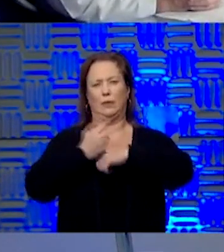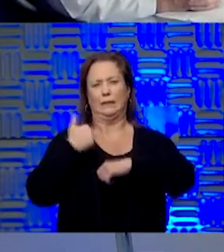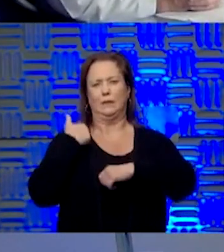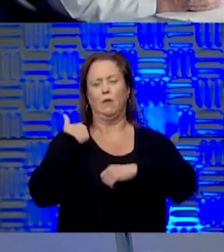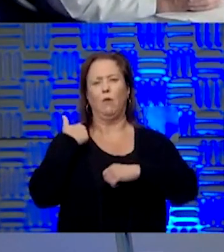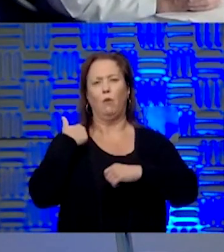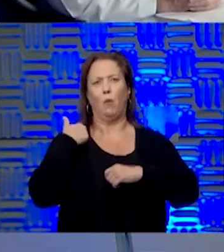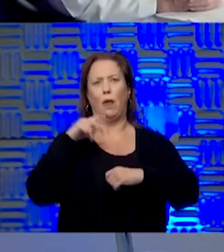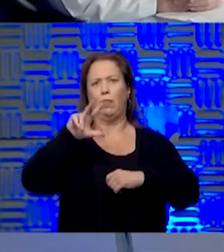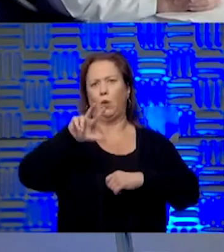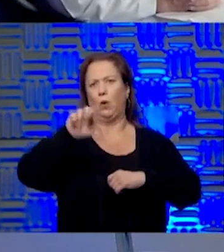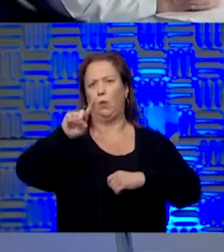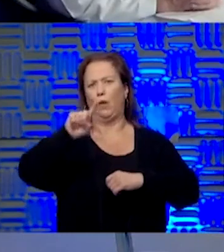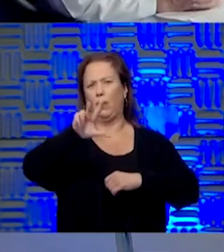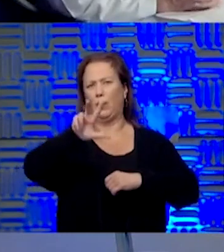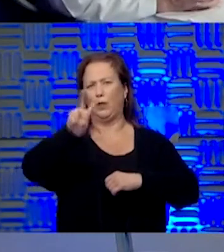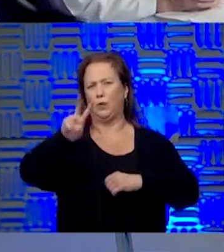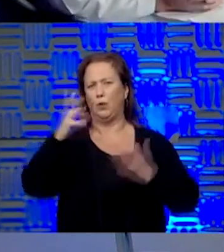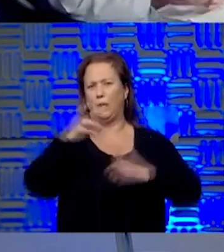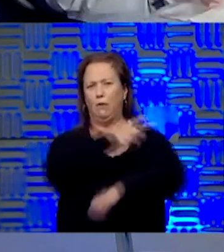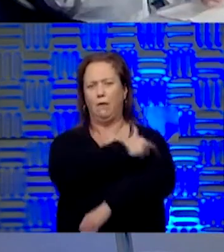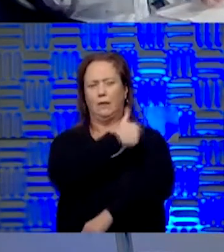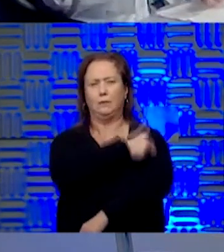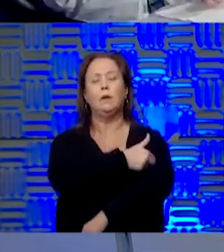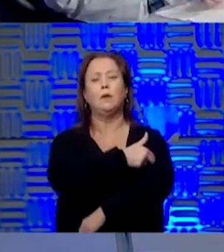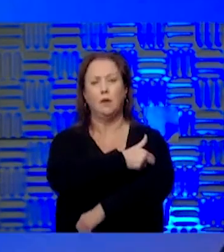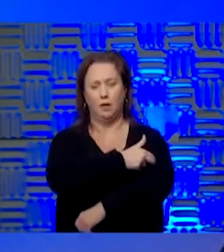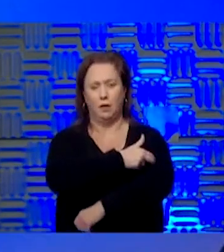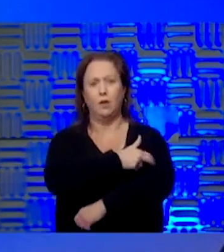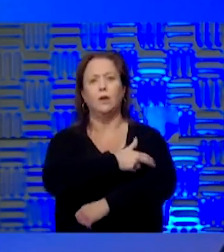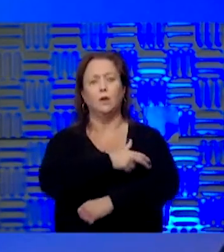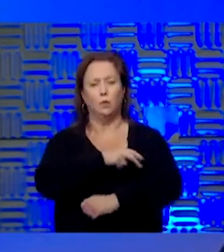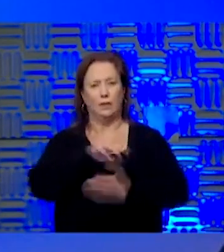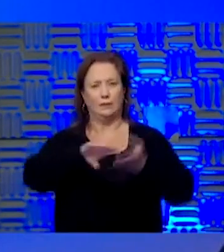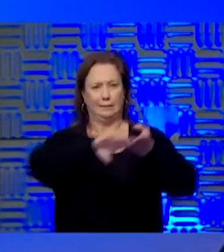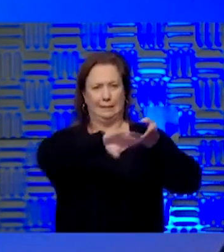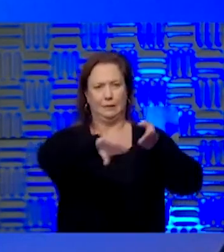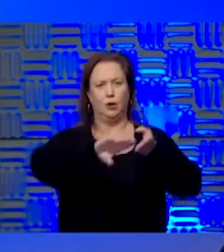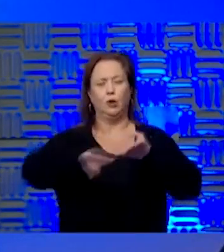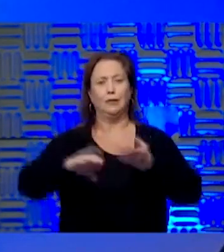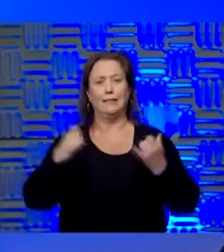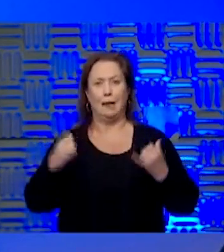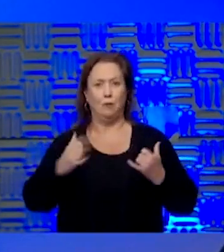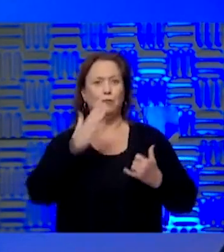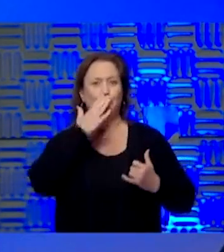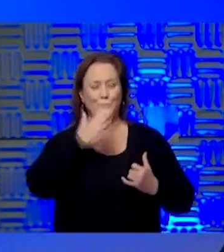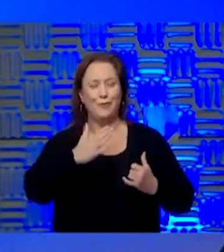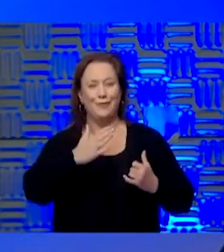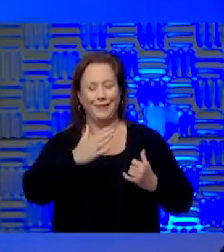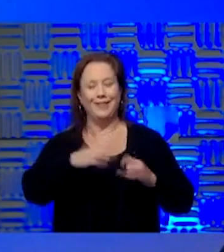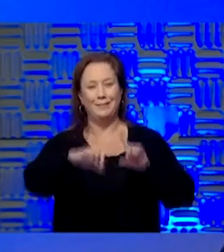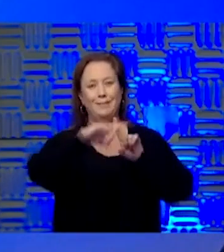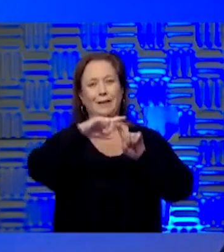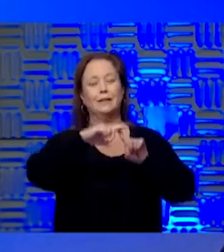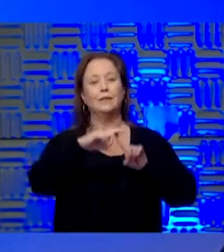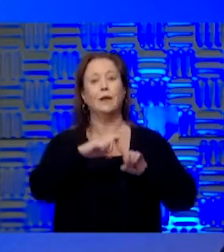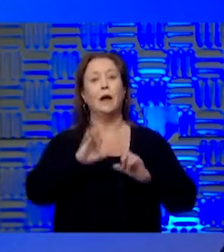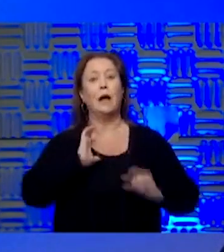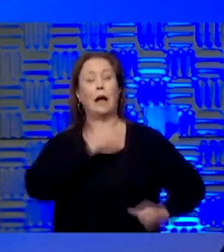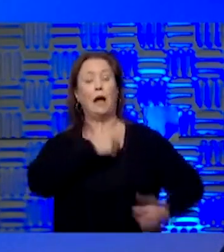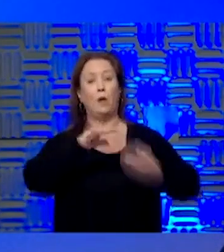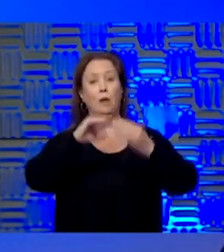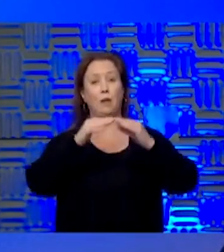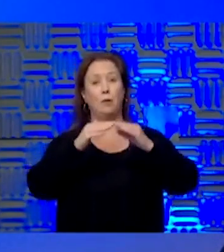about 31 or 32 in the hospital. We've certainly had some discharges now, and that's a good thing. Our numbers